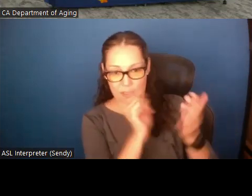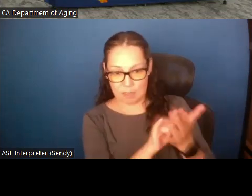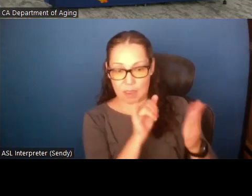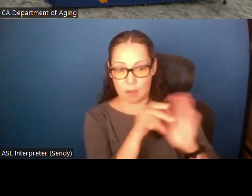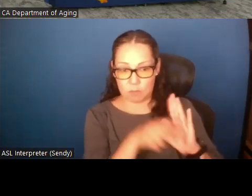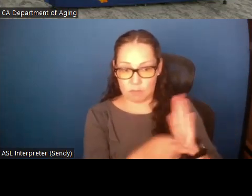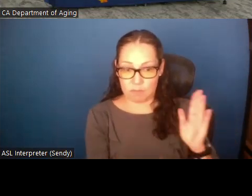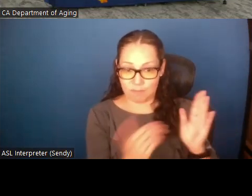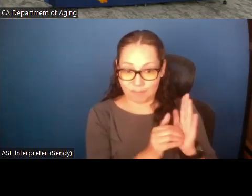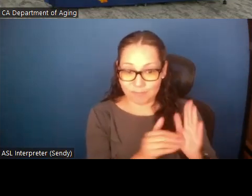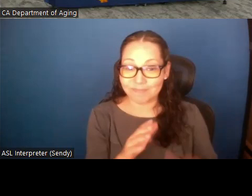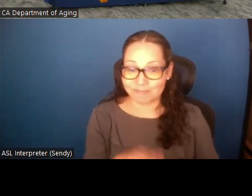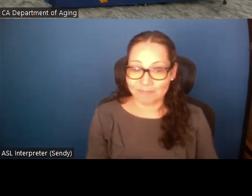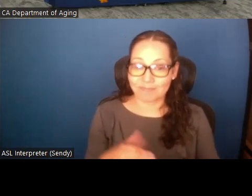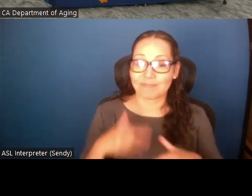slide.